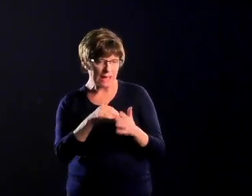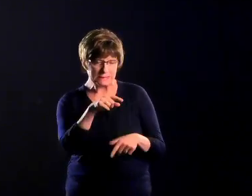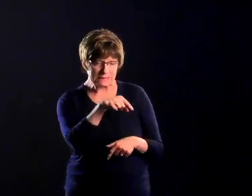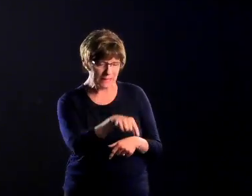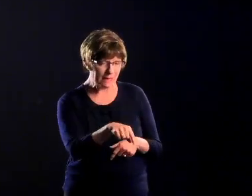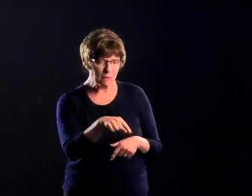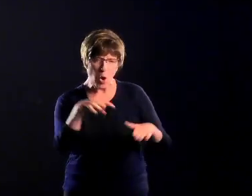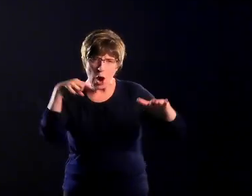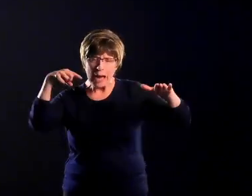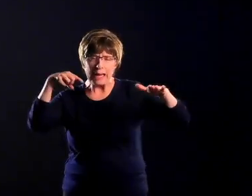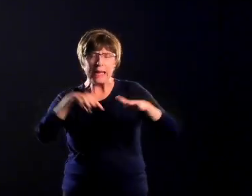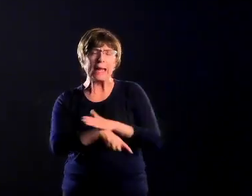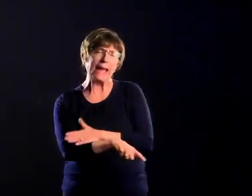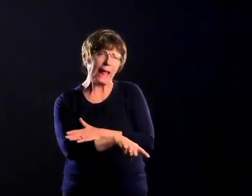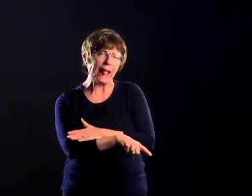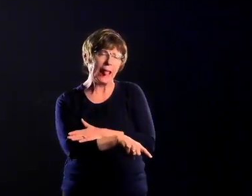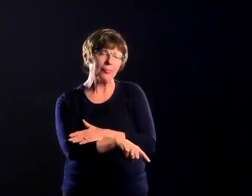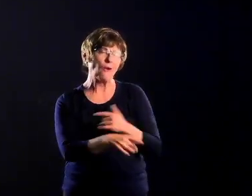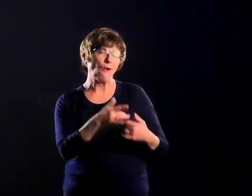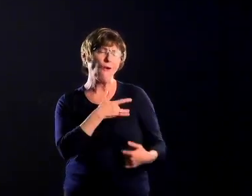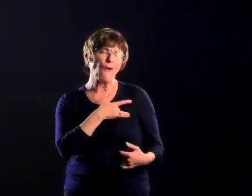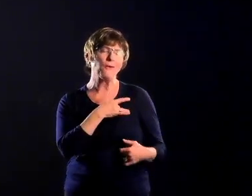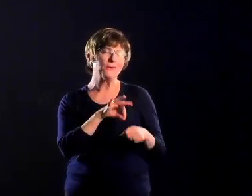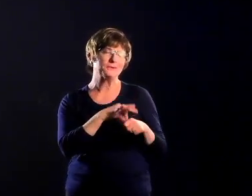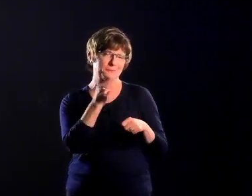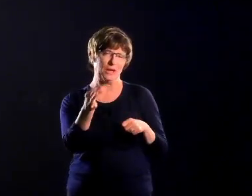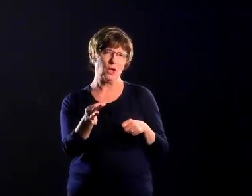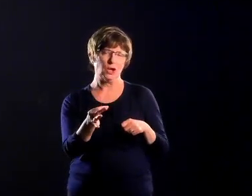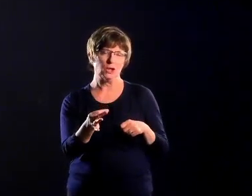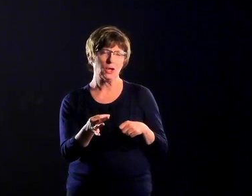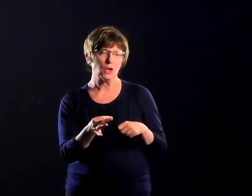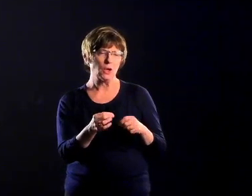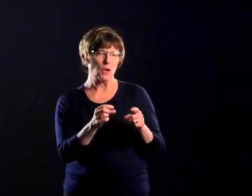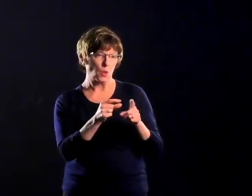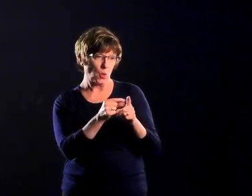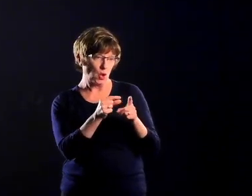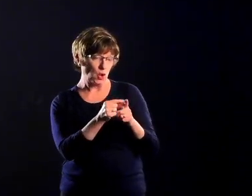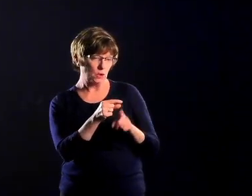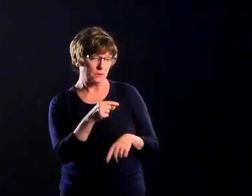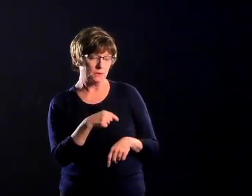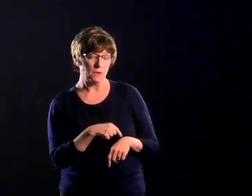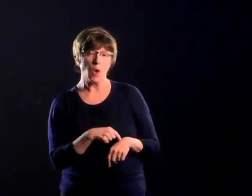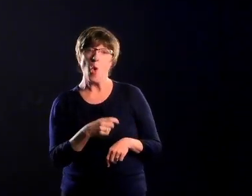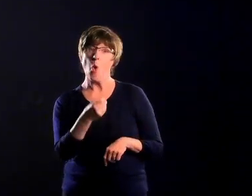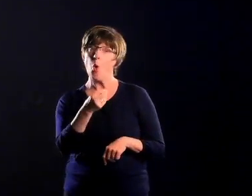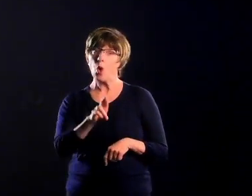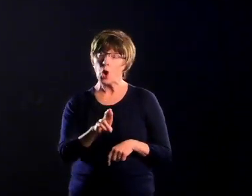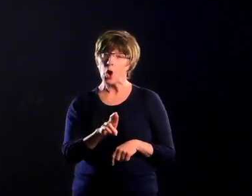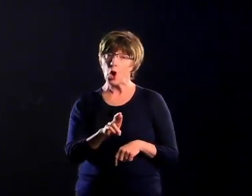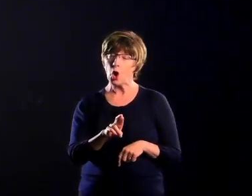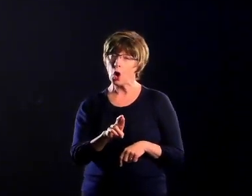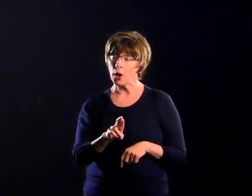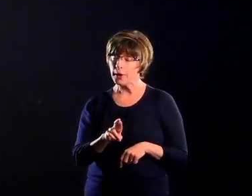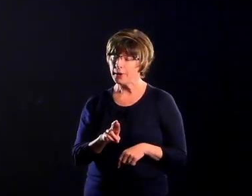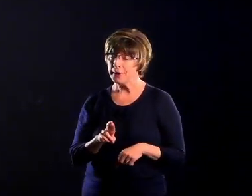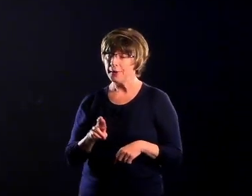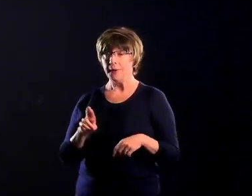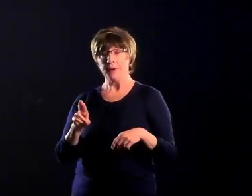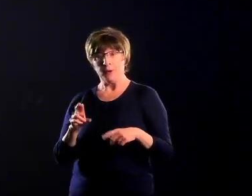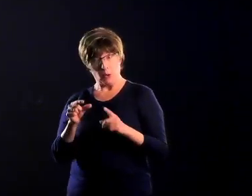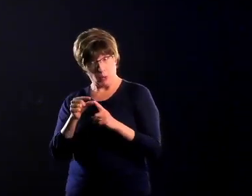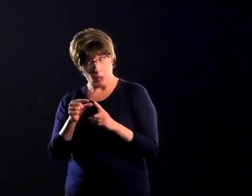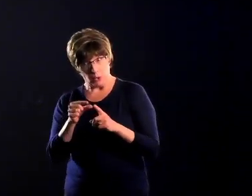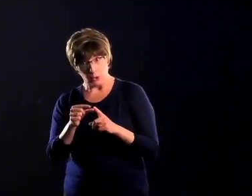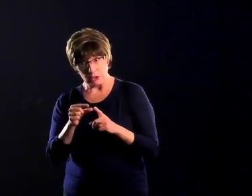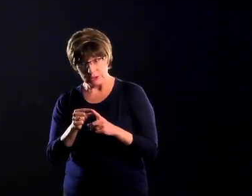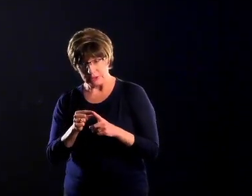sense, kill their heart, kill their spirit by what we say. Or we could go the other direction with it,